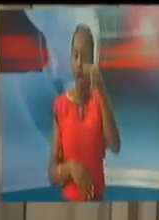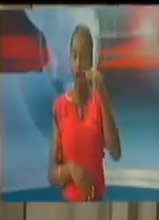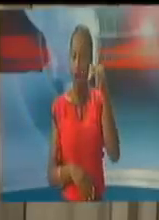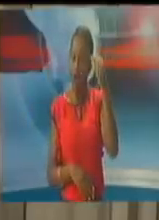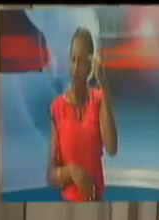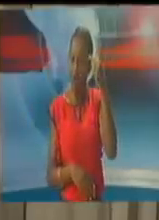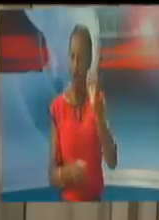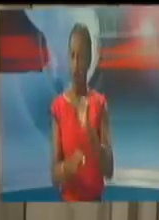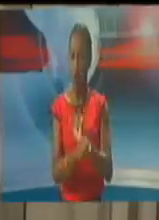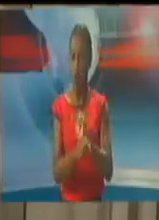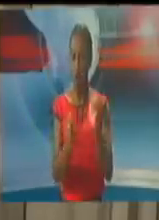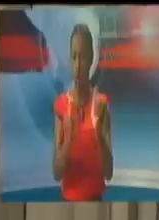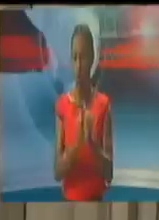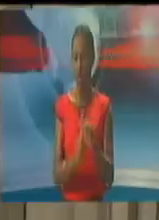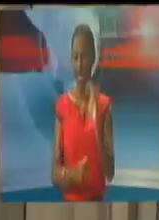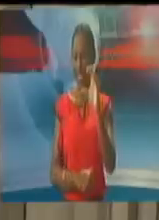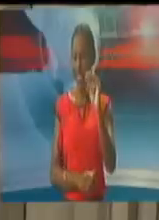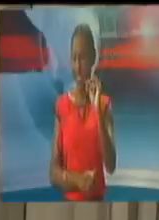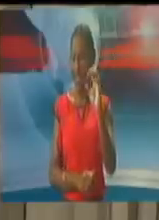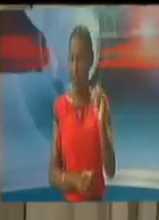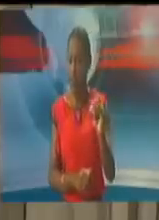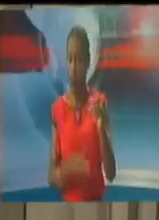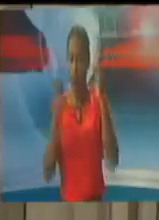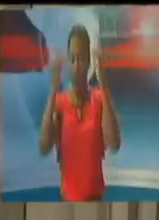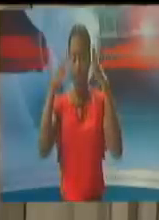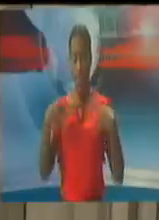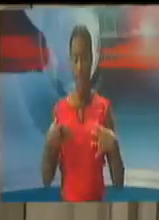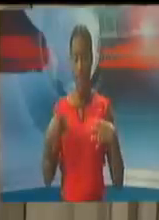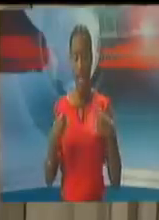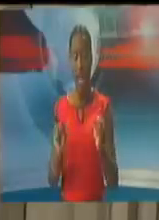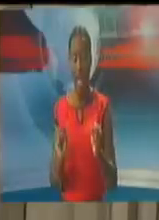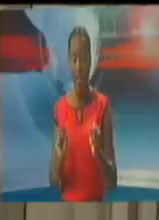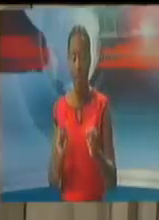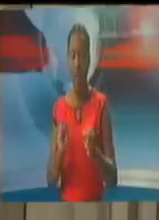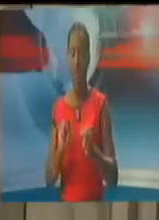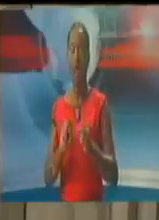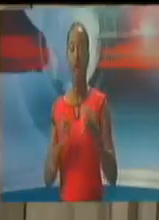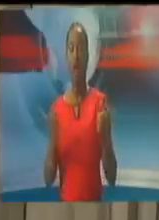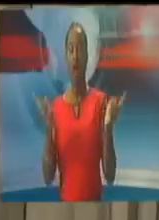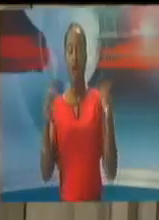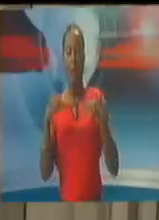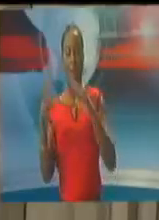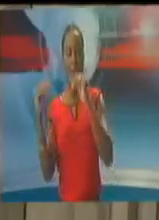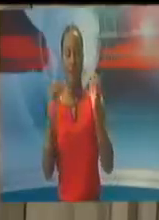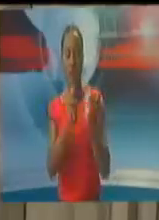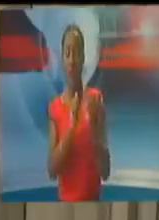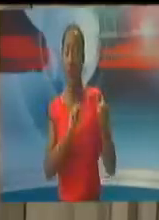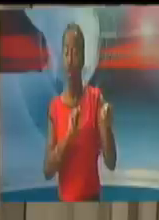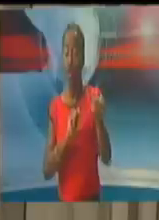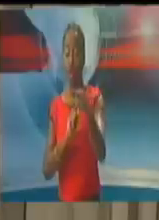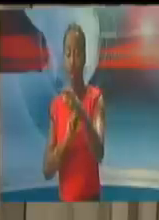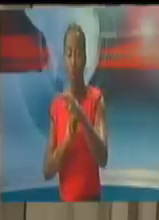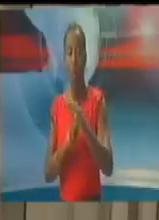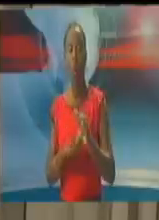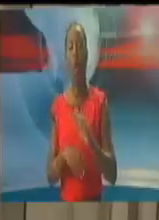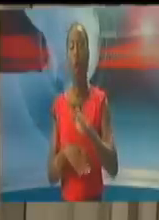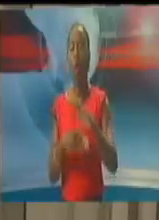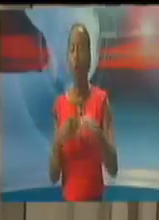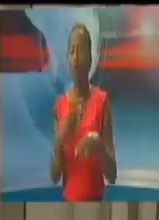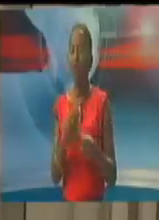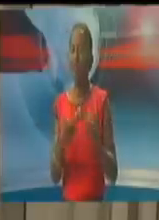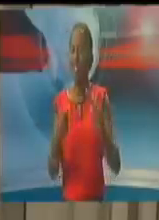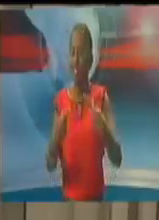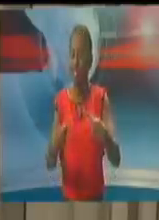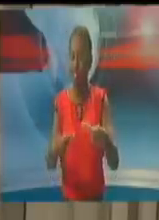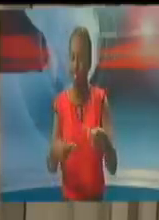Medical Officer, and my other fellow cabinet members who have addressed you over time, have all used moral suasion